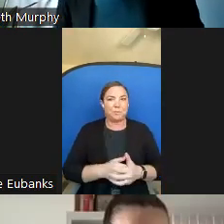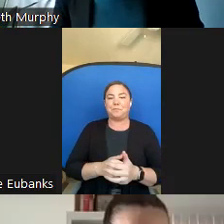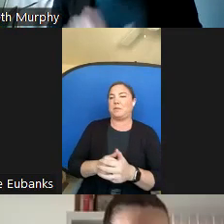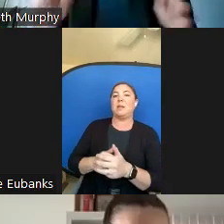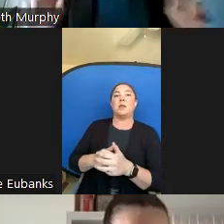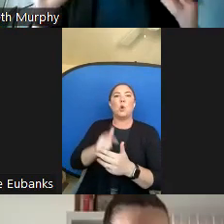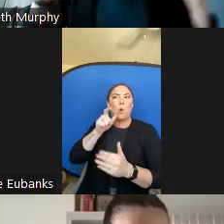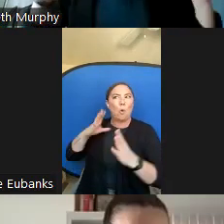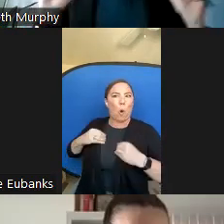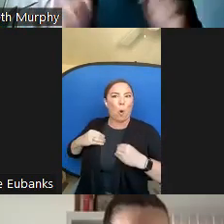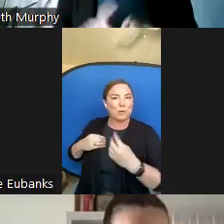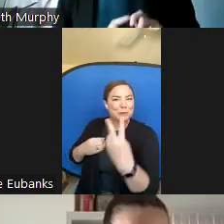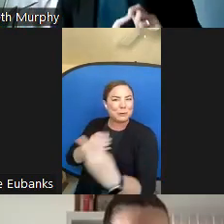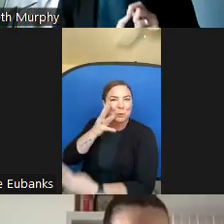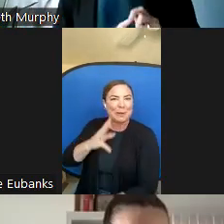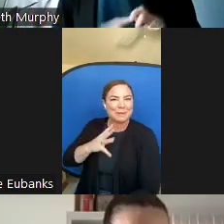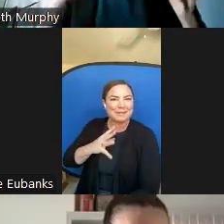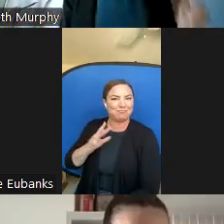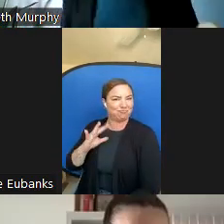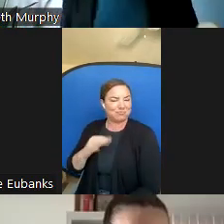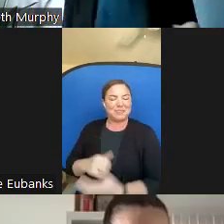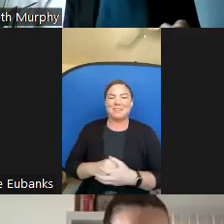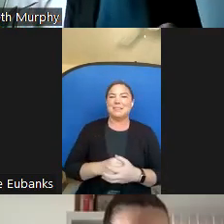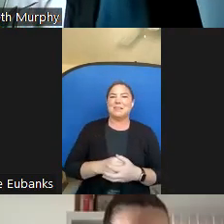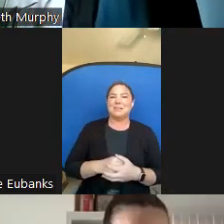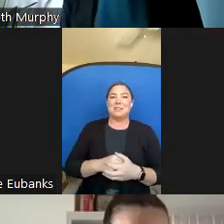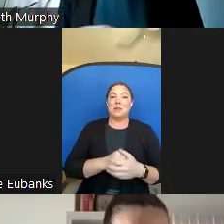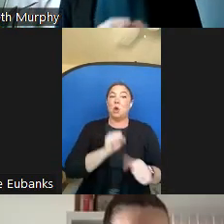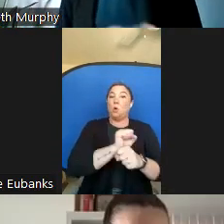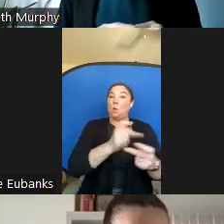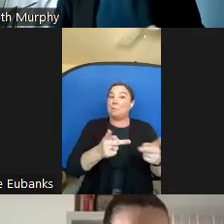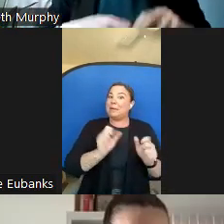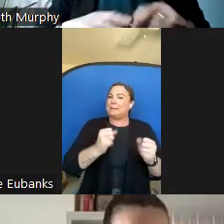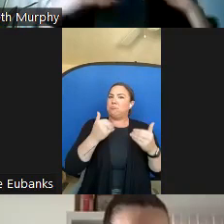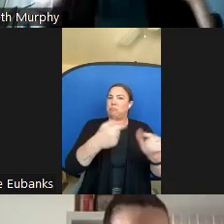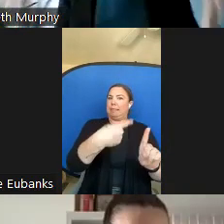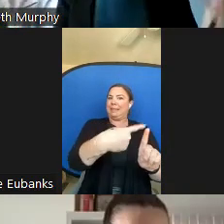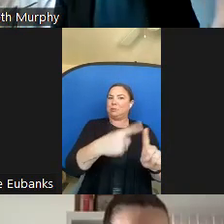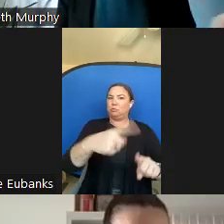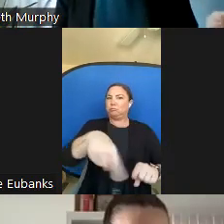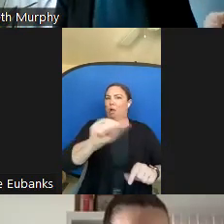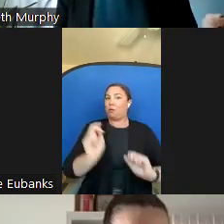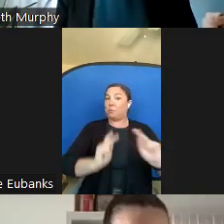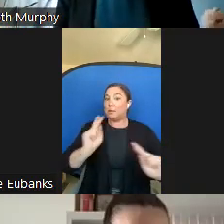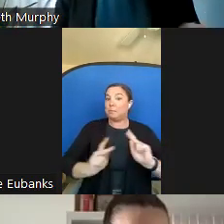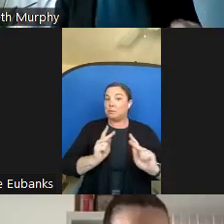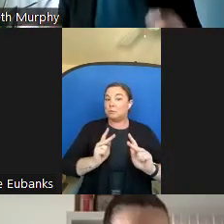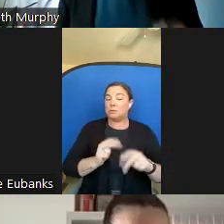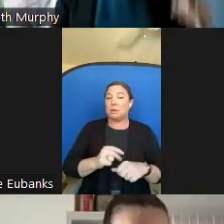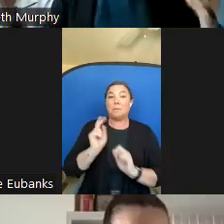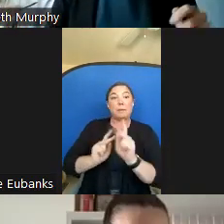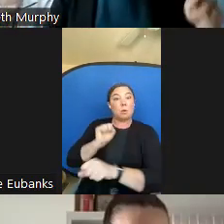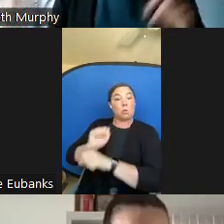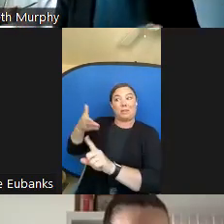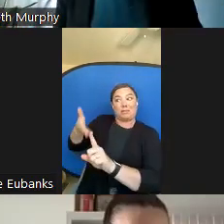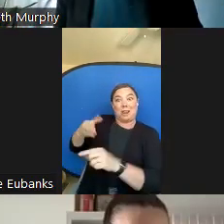women. So we can see first that workshops could be leased. So that means that those working in the shops might